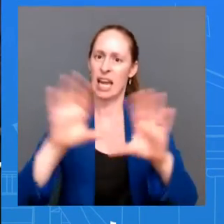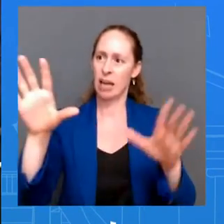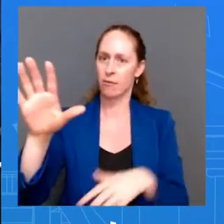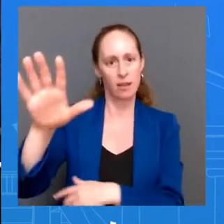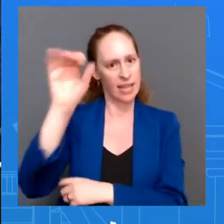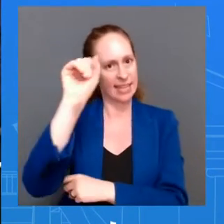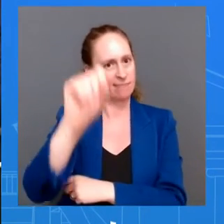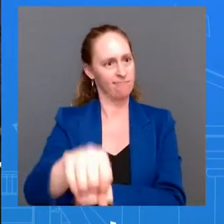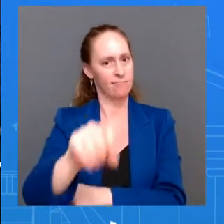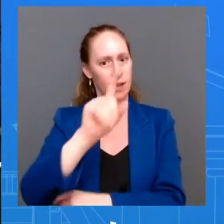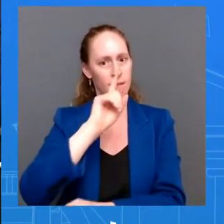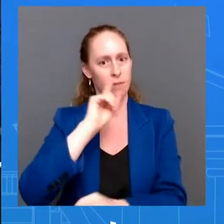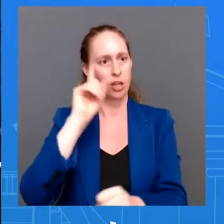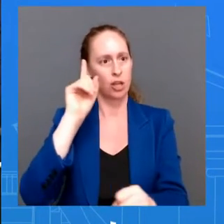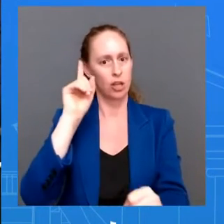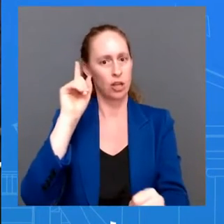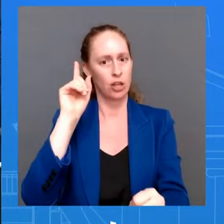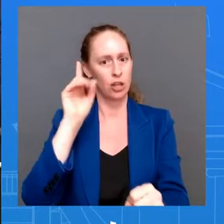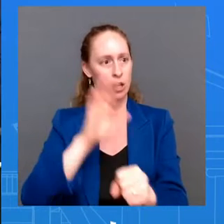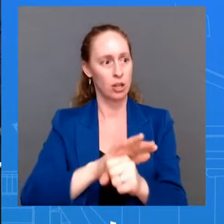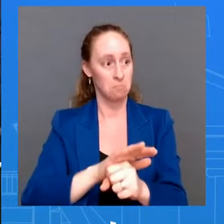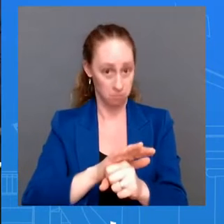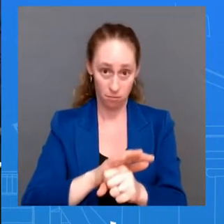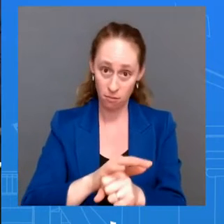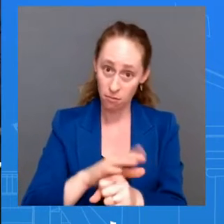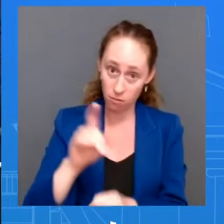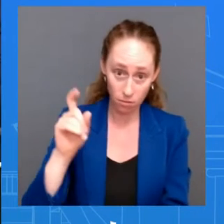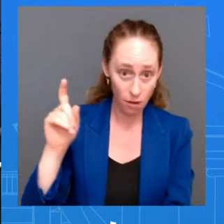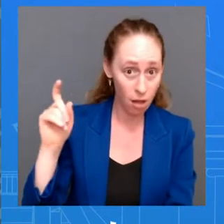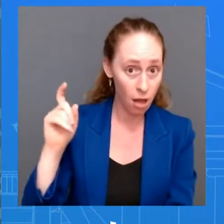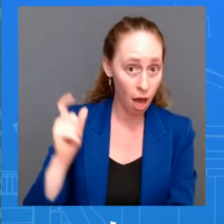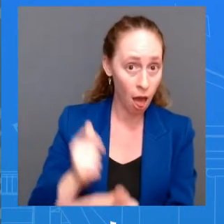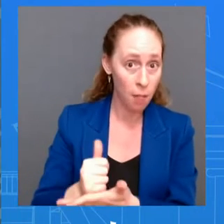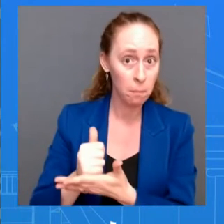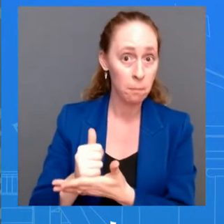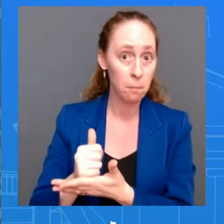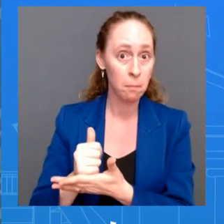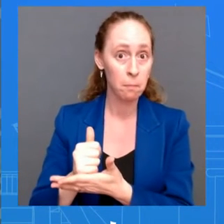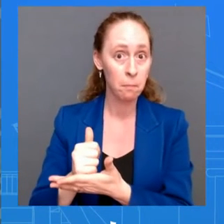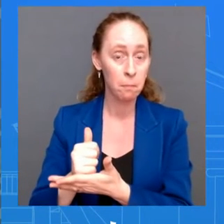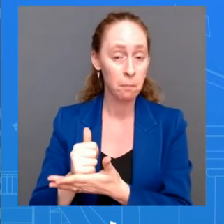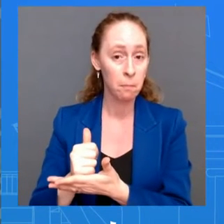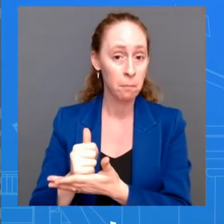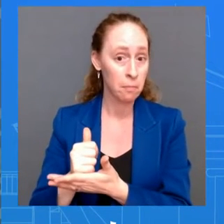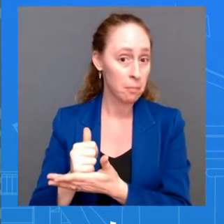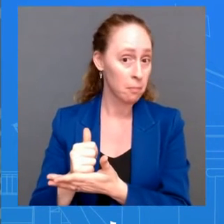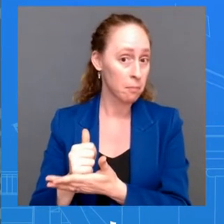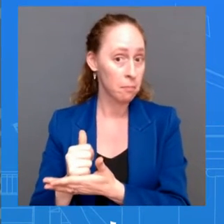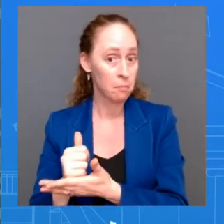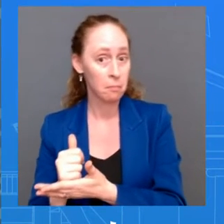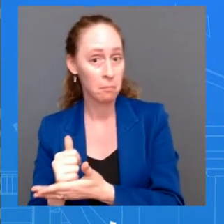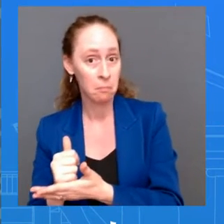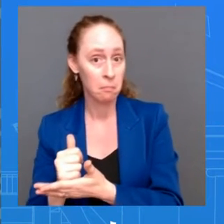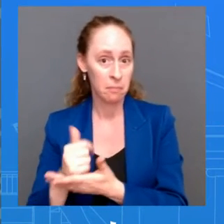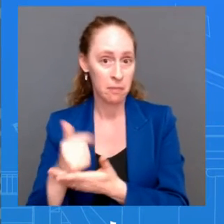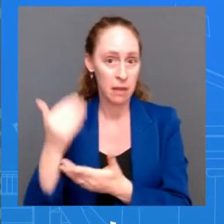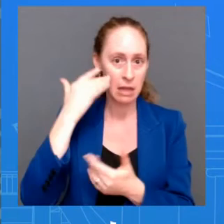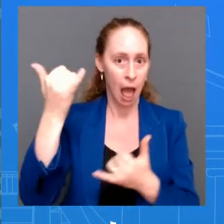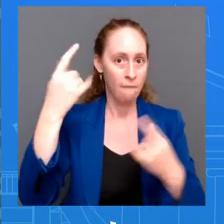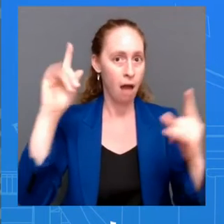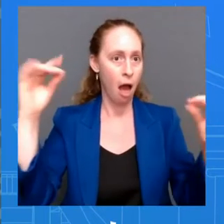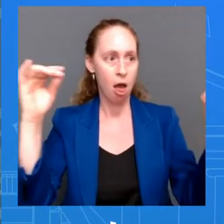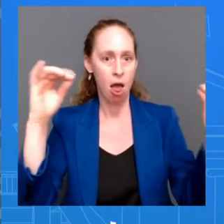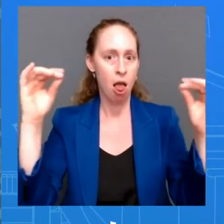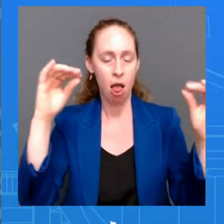foreign minister, and are you concerned this could all just still fall apart? So here's the thing, you know, we have made clear, the president has